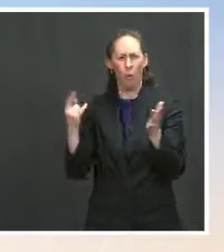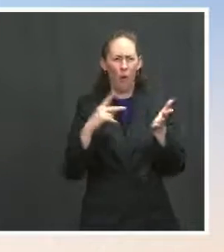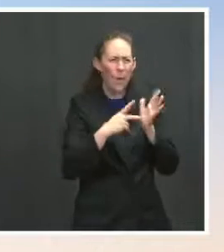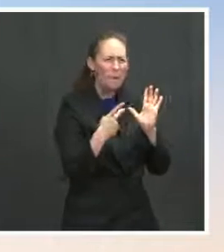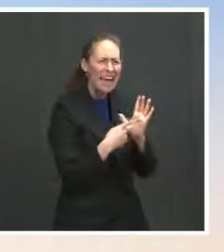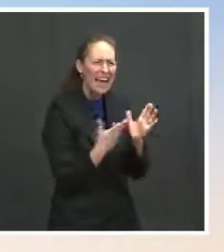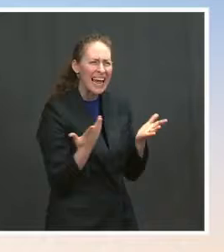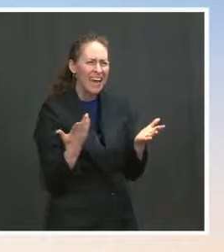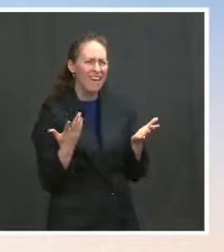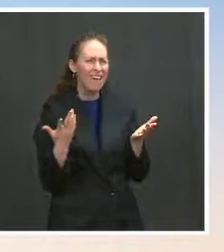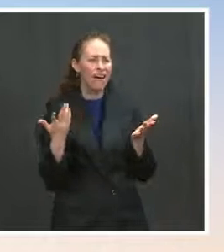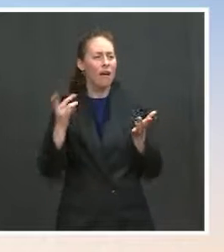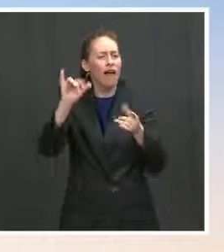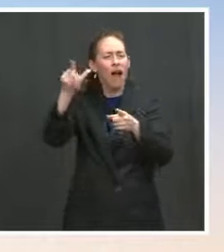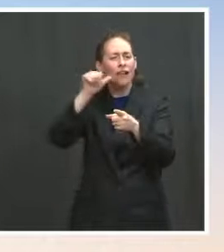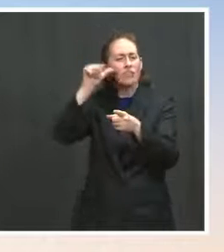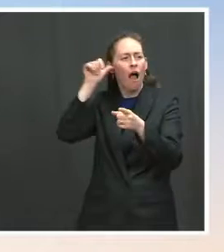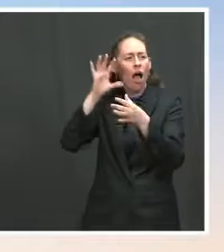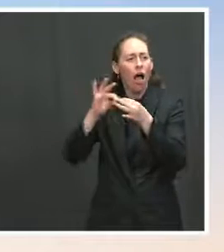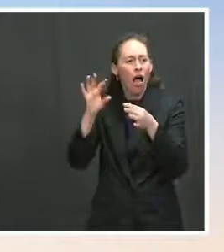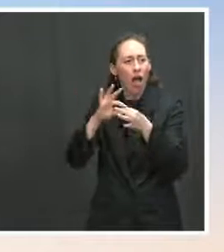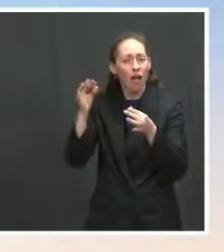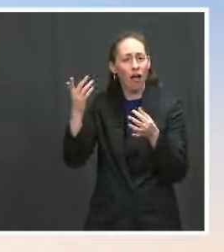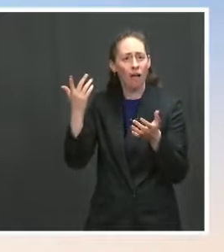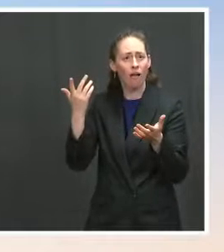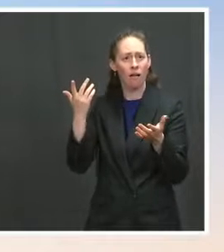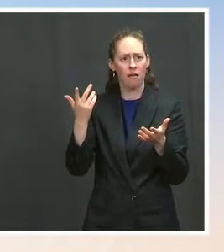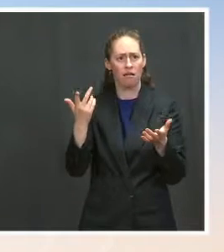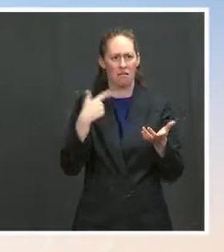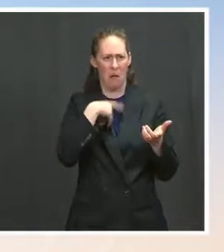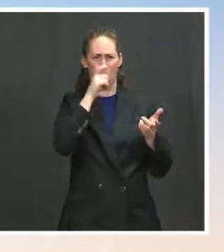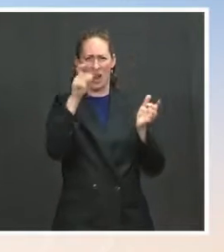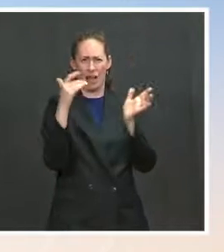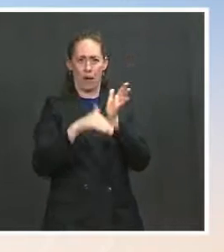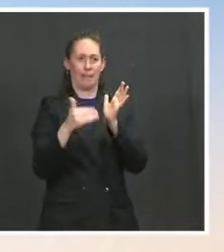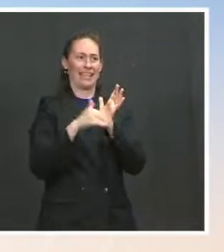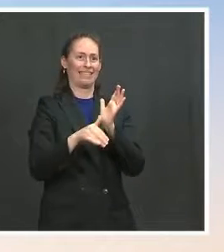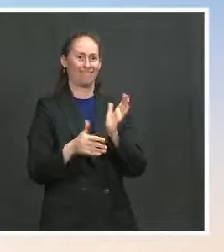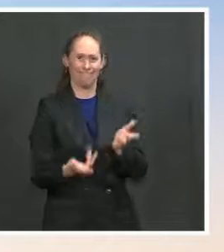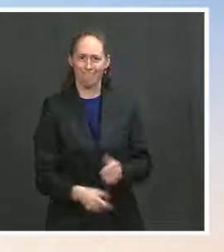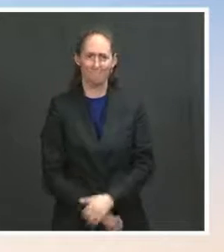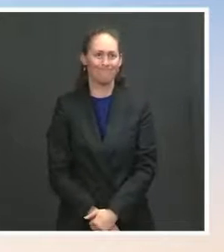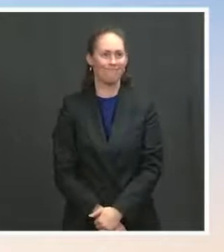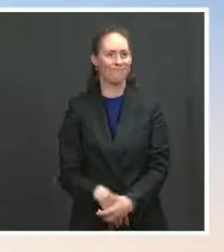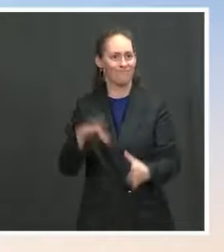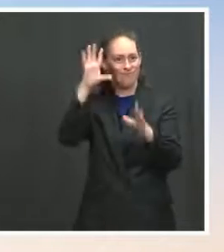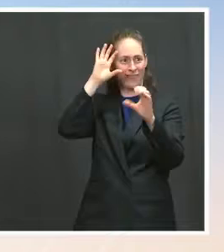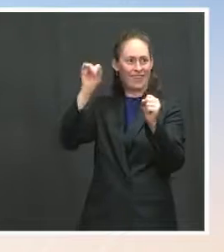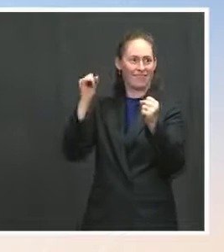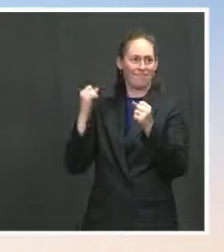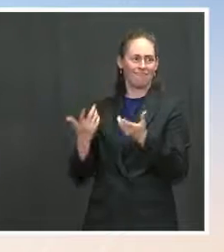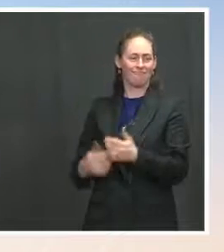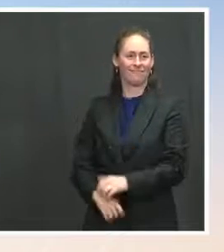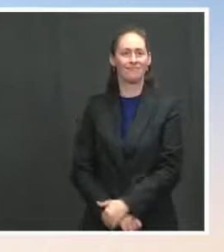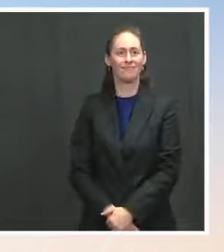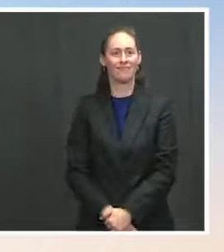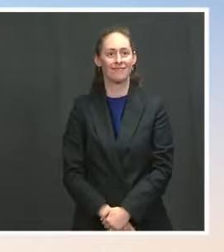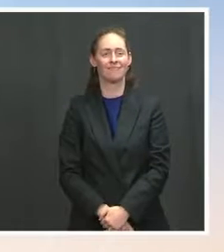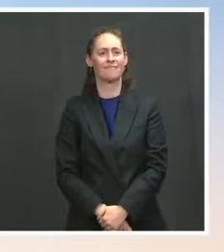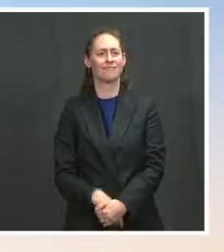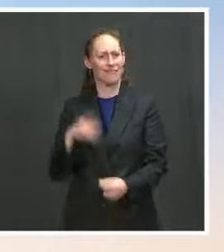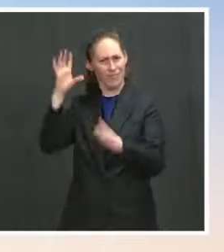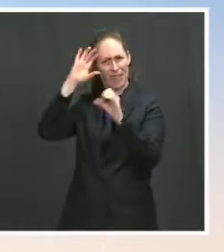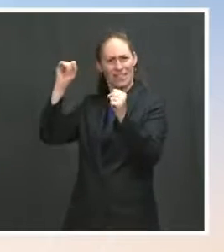it and often, but the president's view is that he believes that there should be a path forward